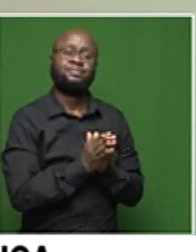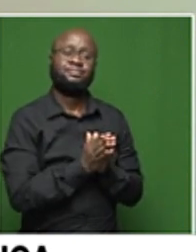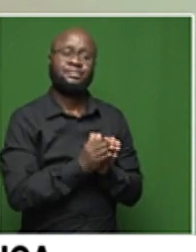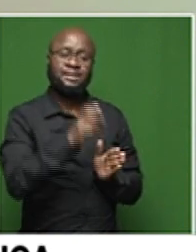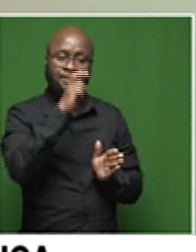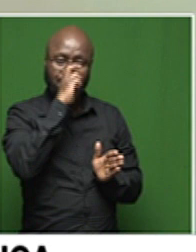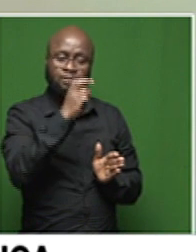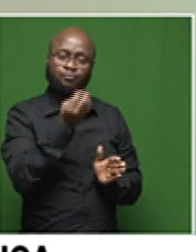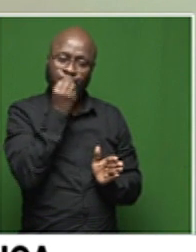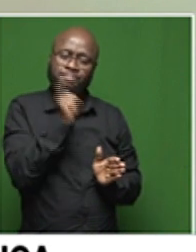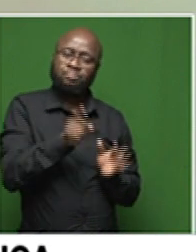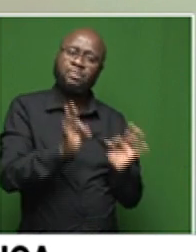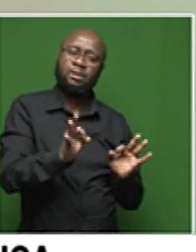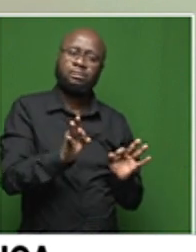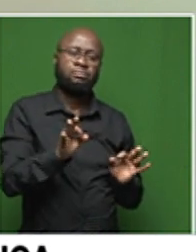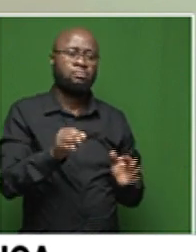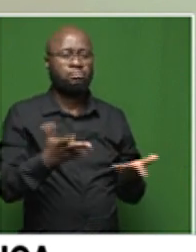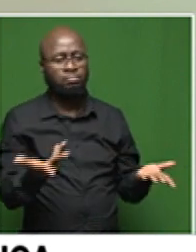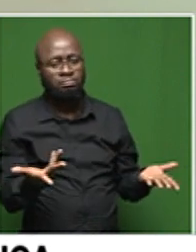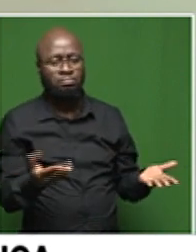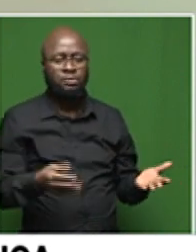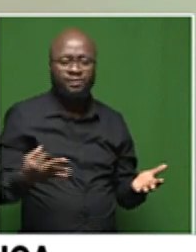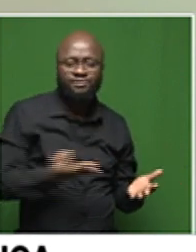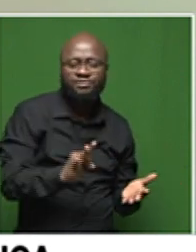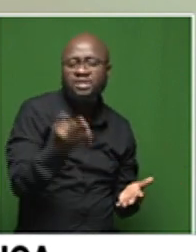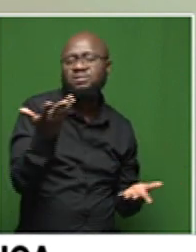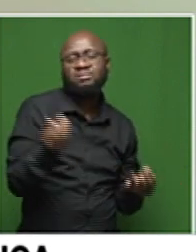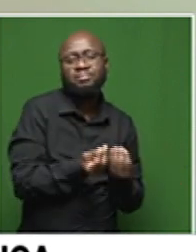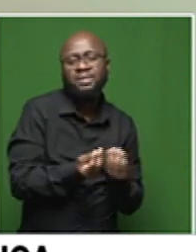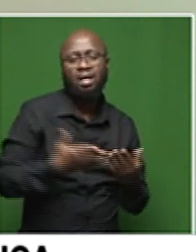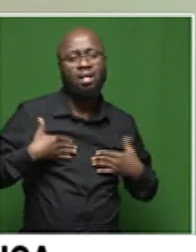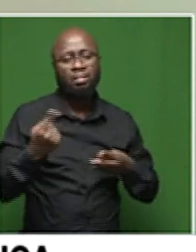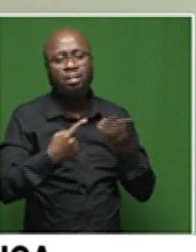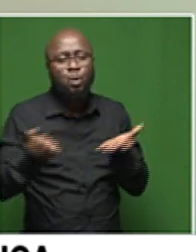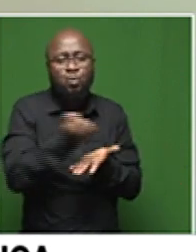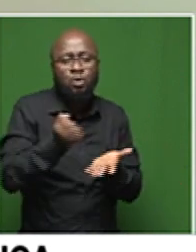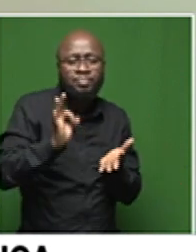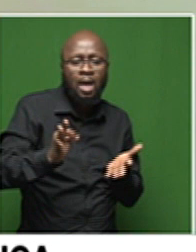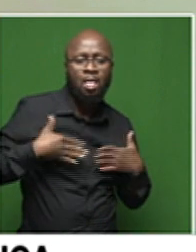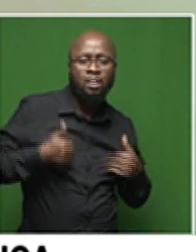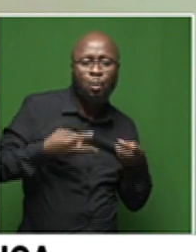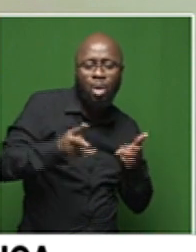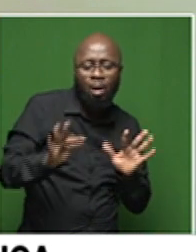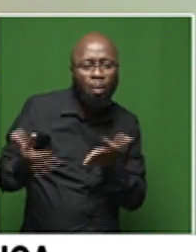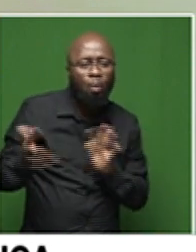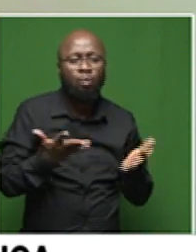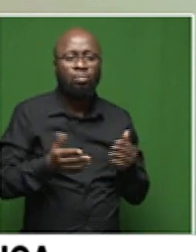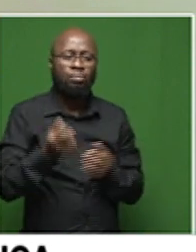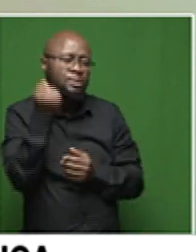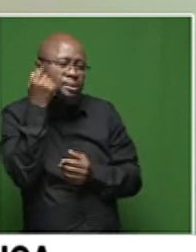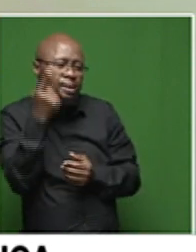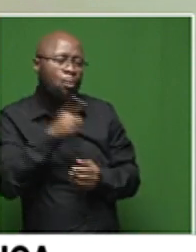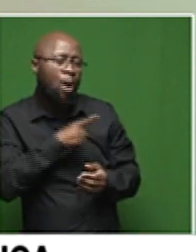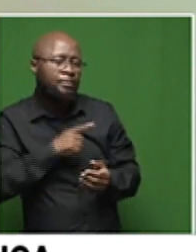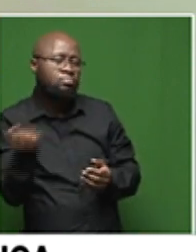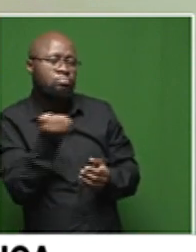diet. When it comes to diet, you need to know how to cook your food very healthy. You need to understand why you're taking